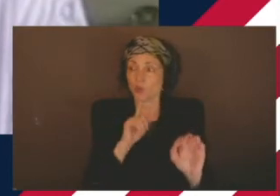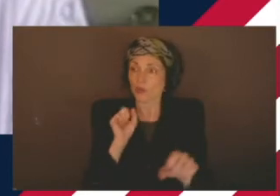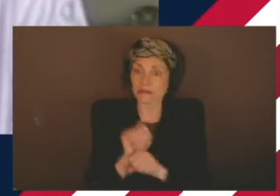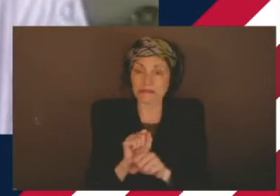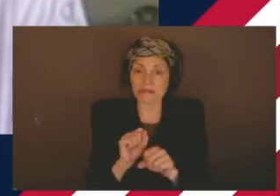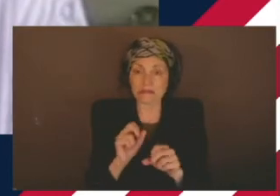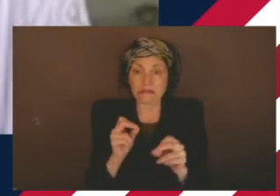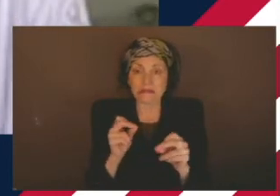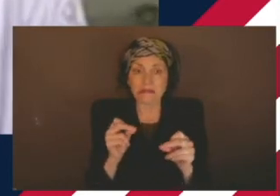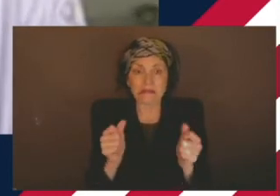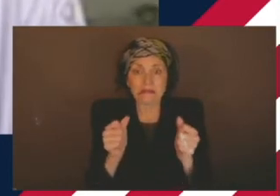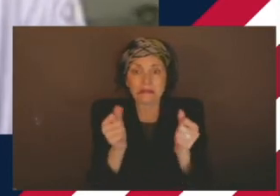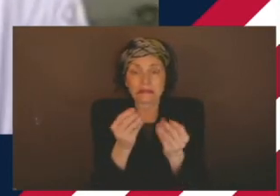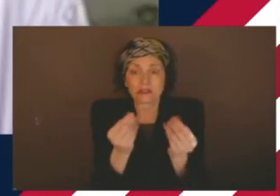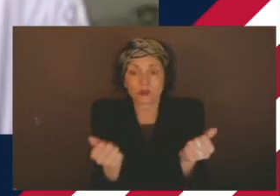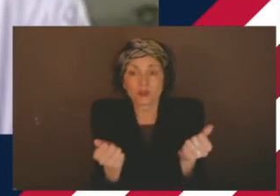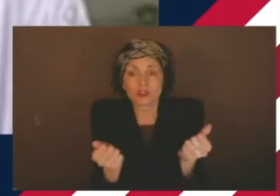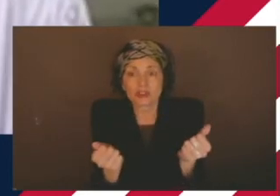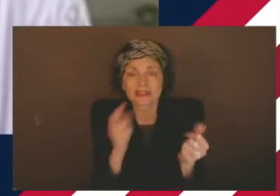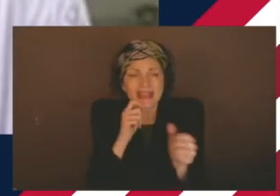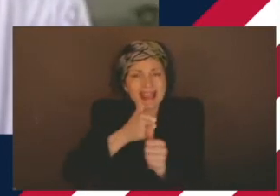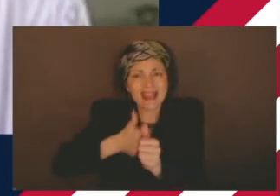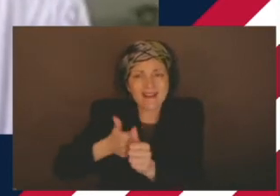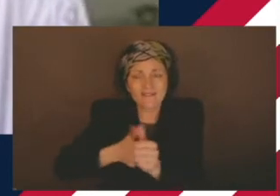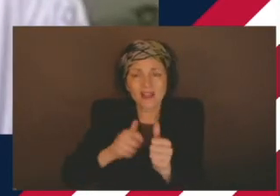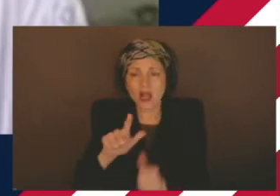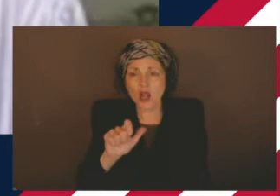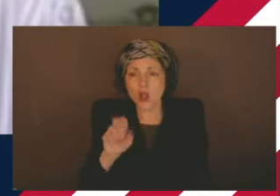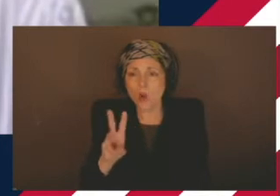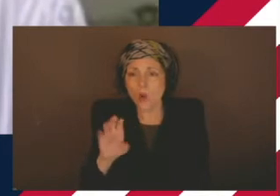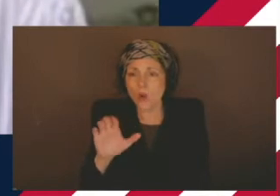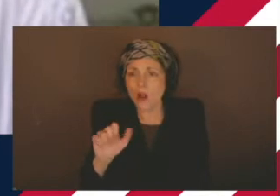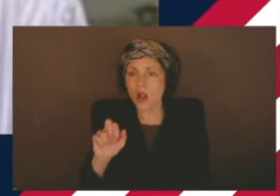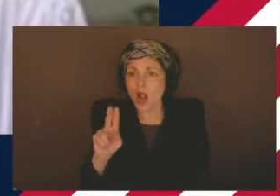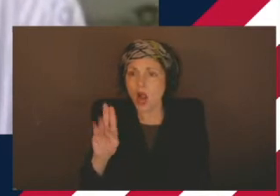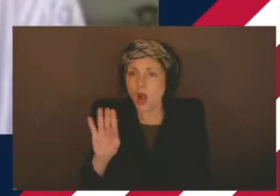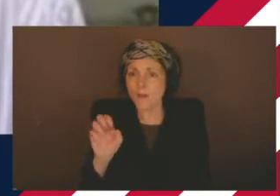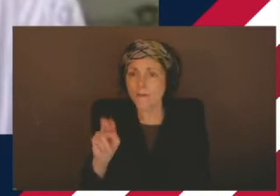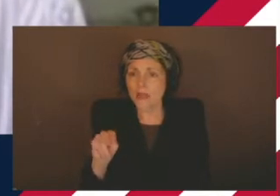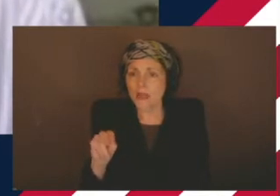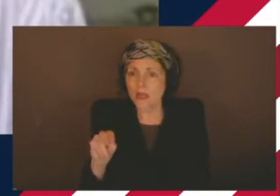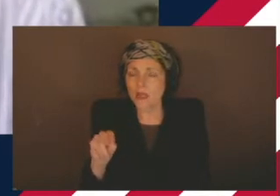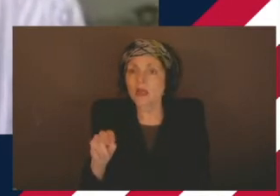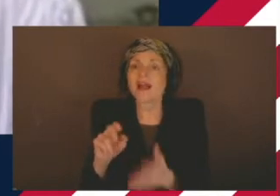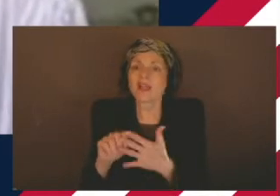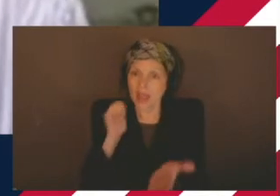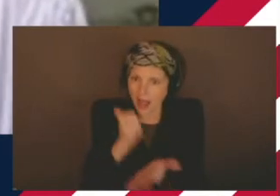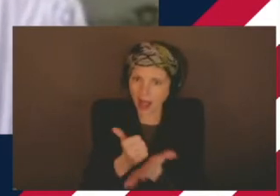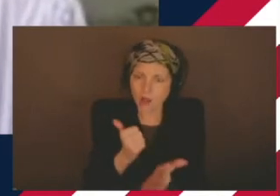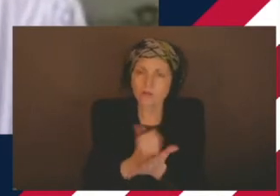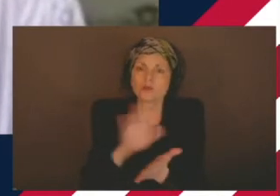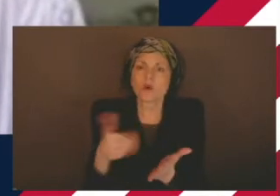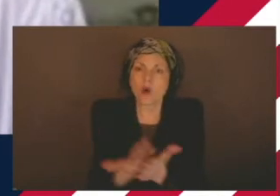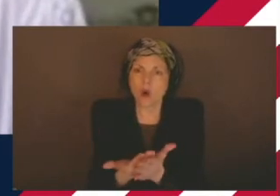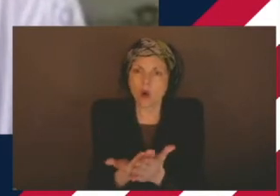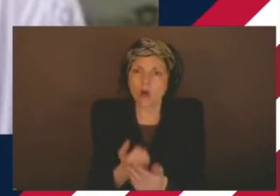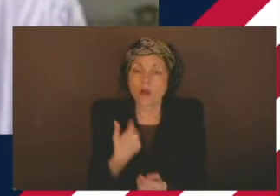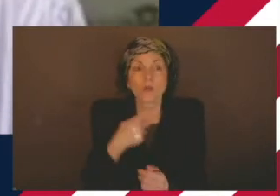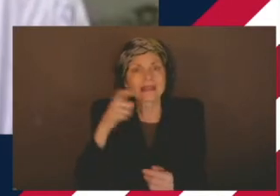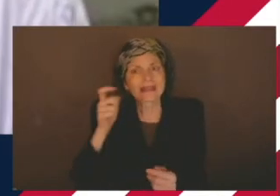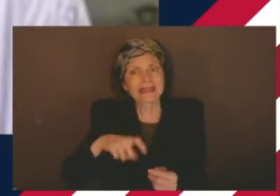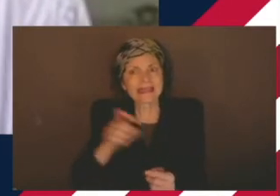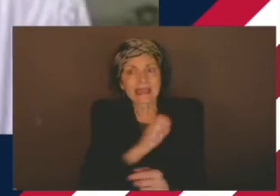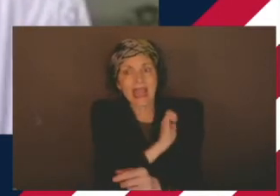that every no to low carbon pathway enables others. We need energy efficiency across all economic